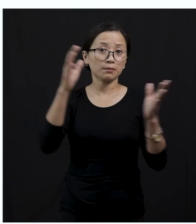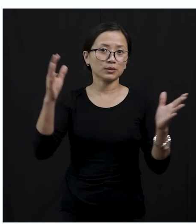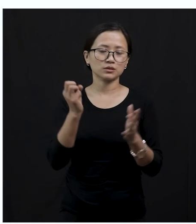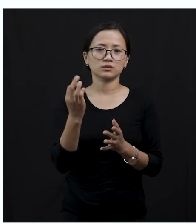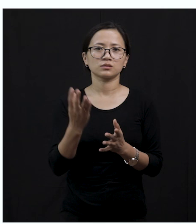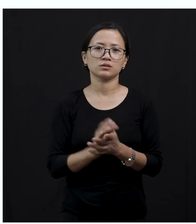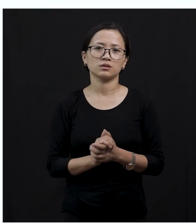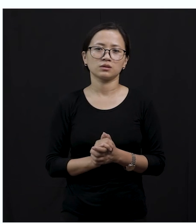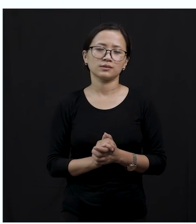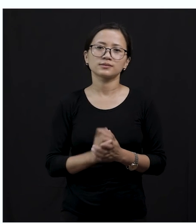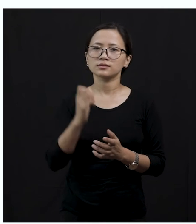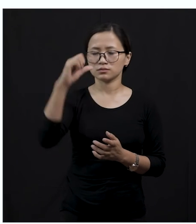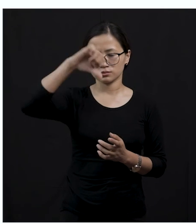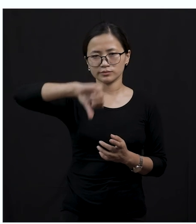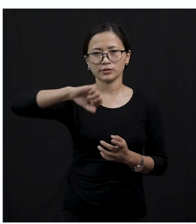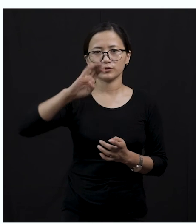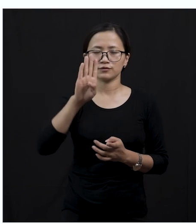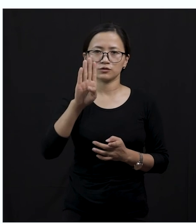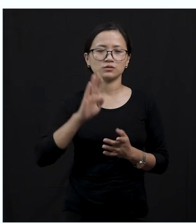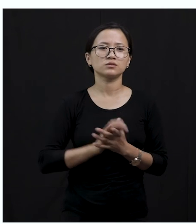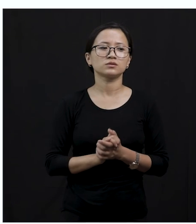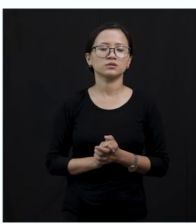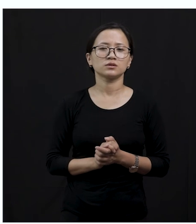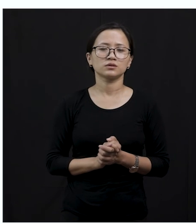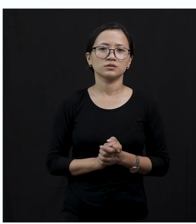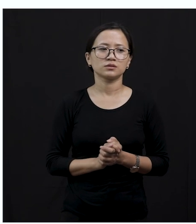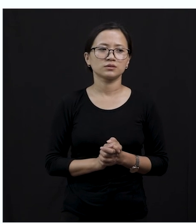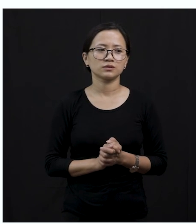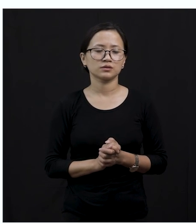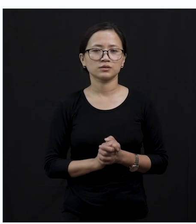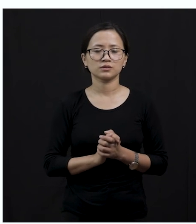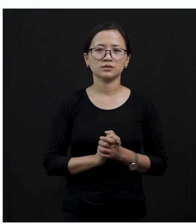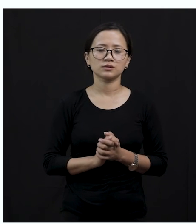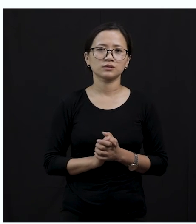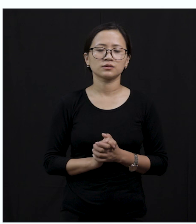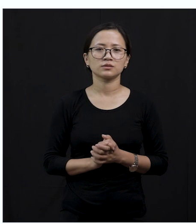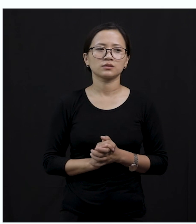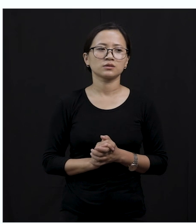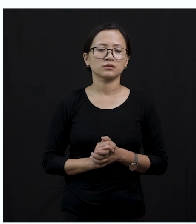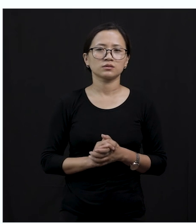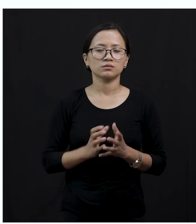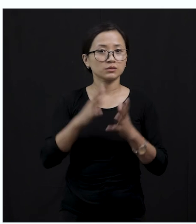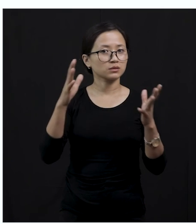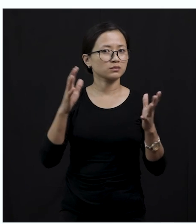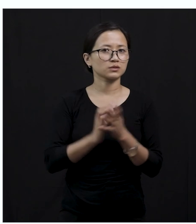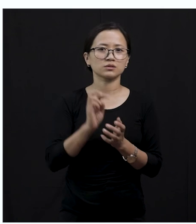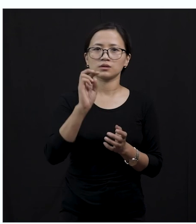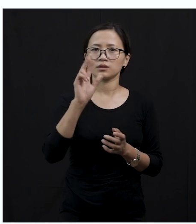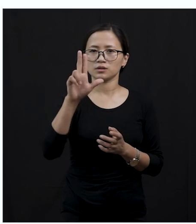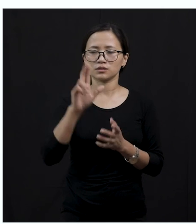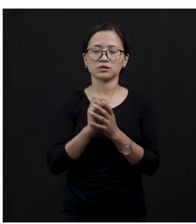is 94. So we will write 94 first. Then after 94, the bigger number